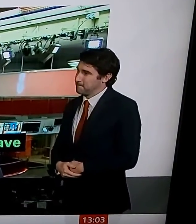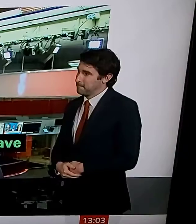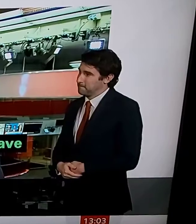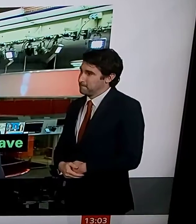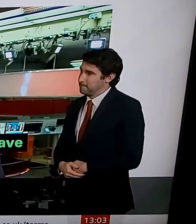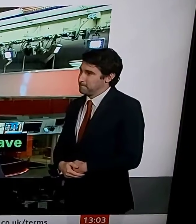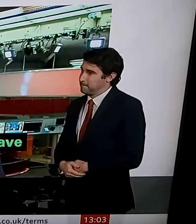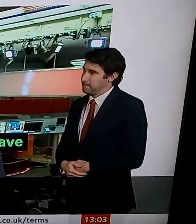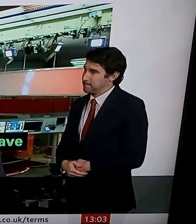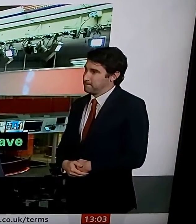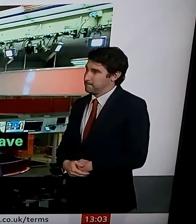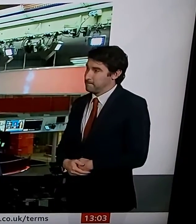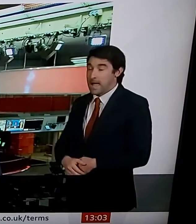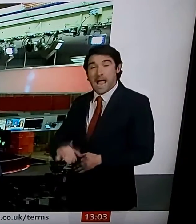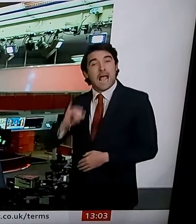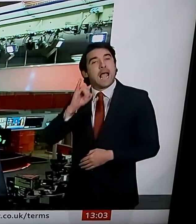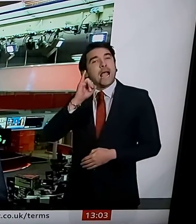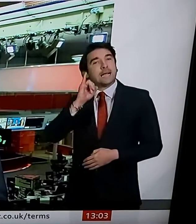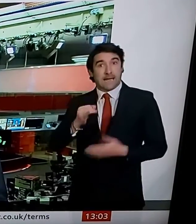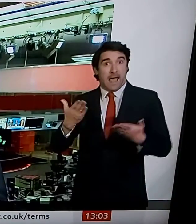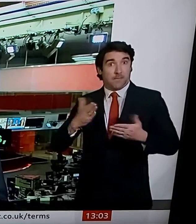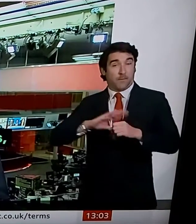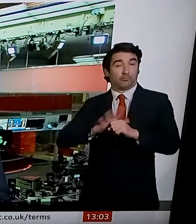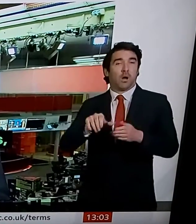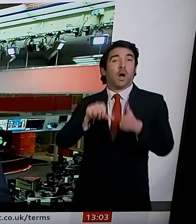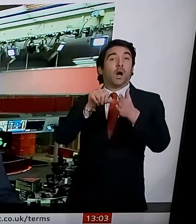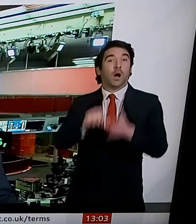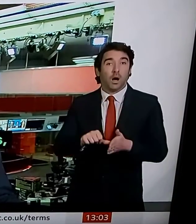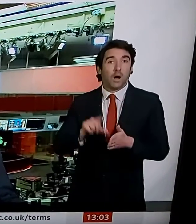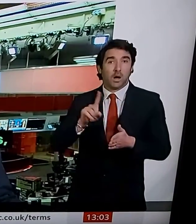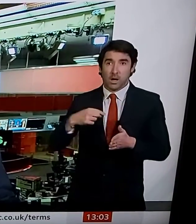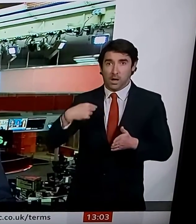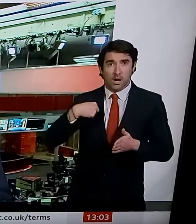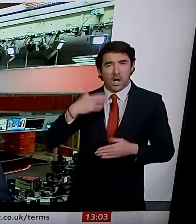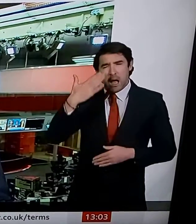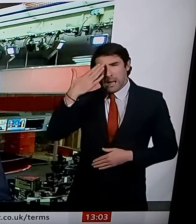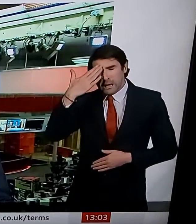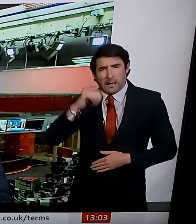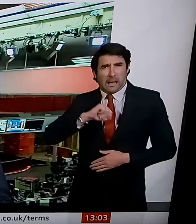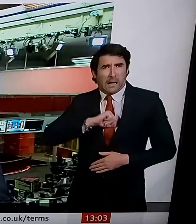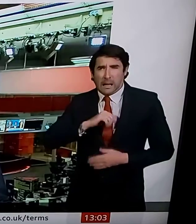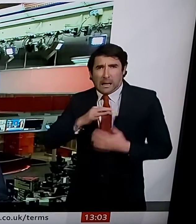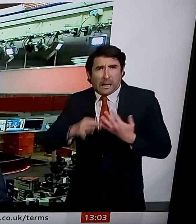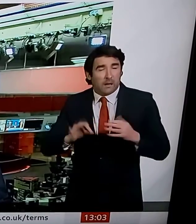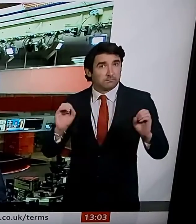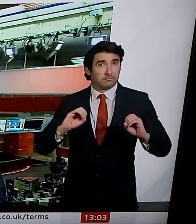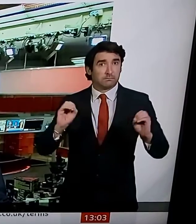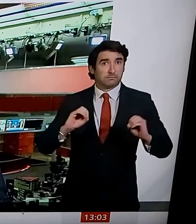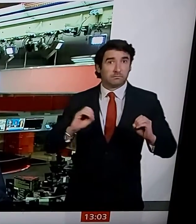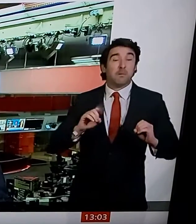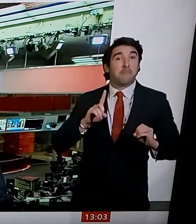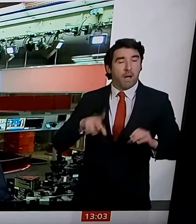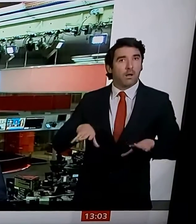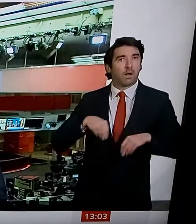have symptoms, so don't know that they've got coronavirus, but can still pass it on, and